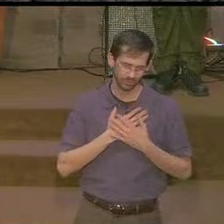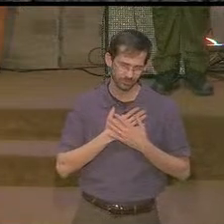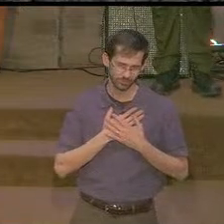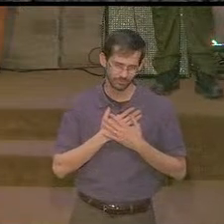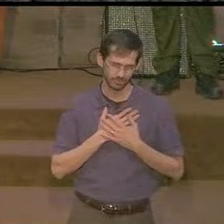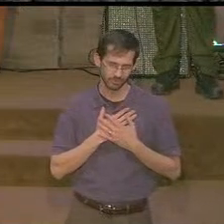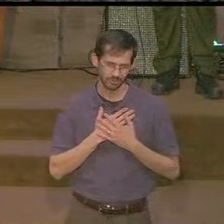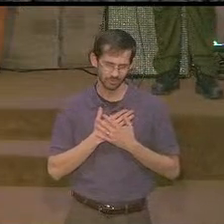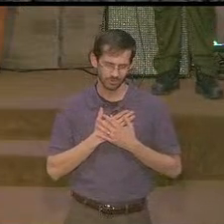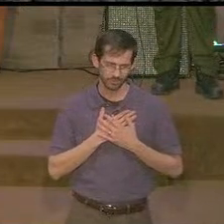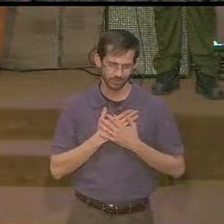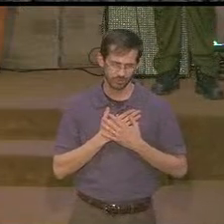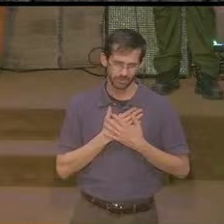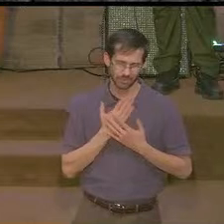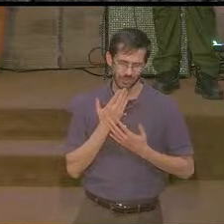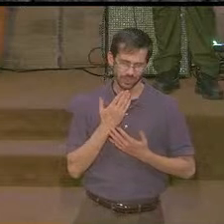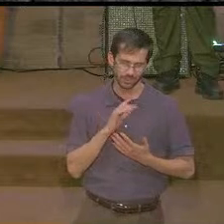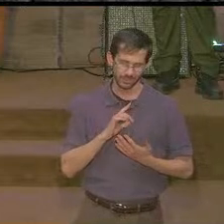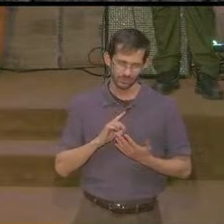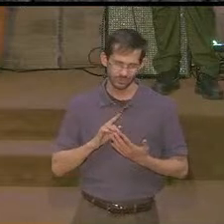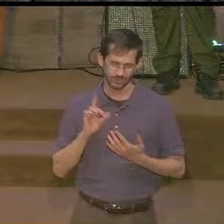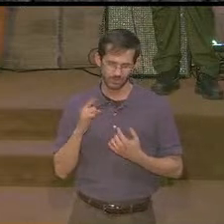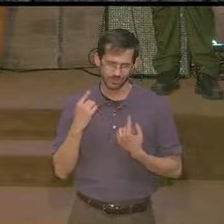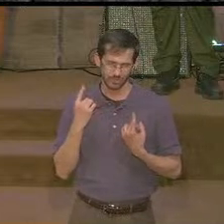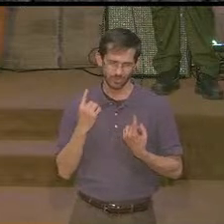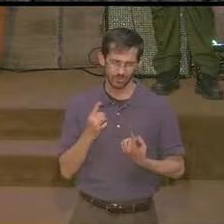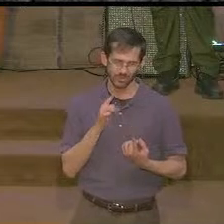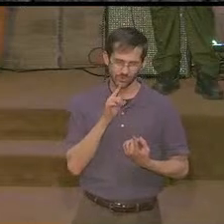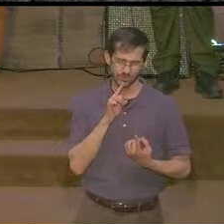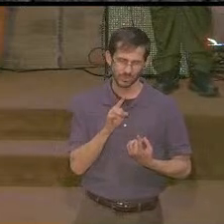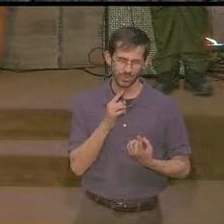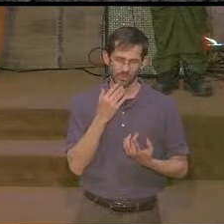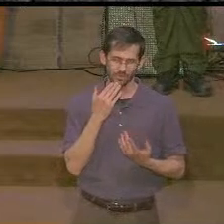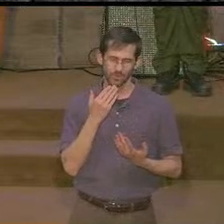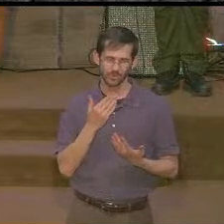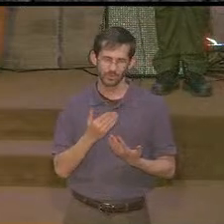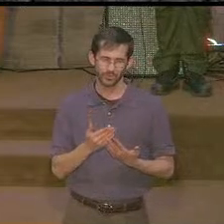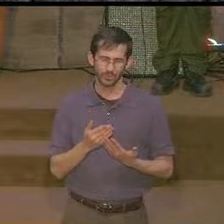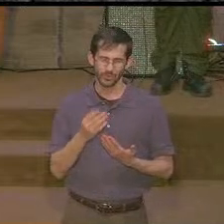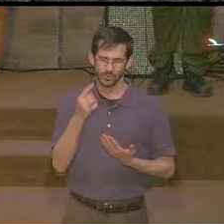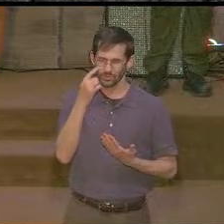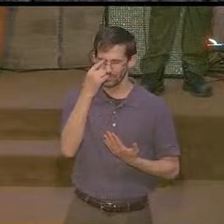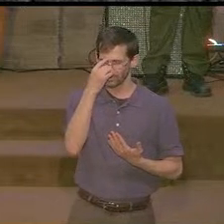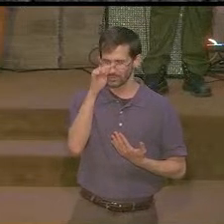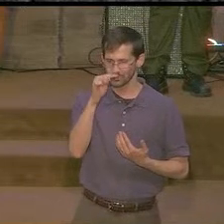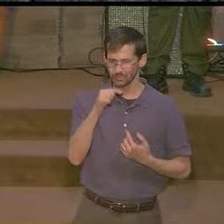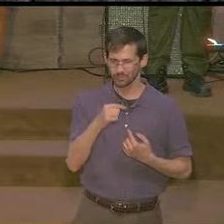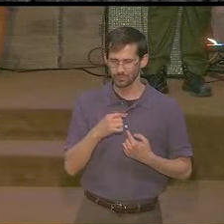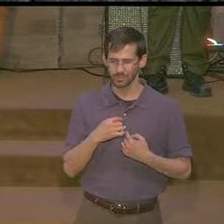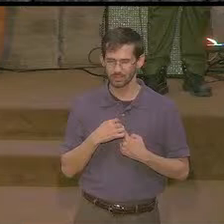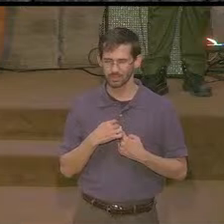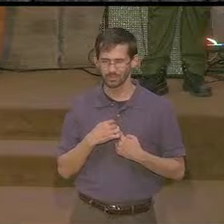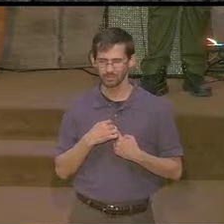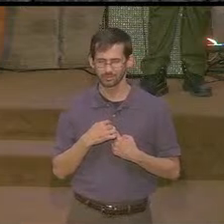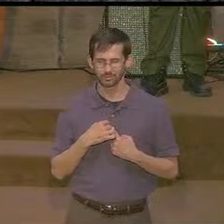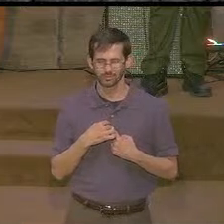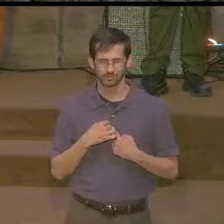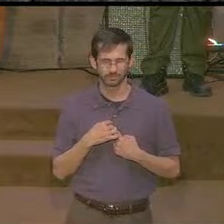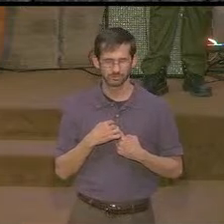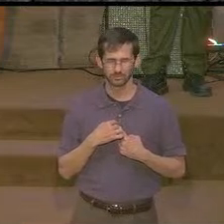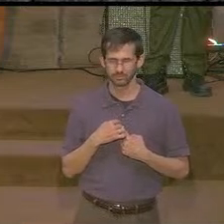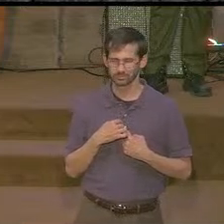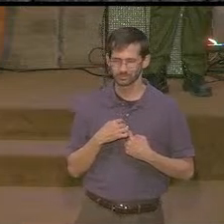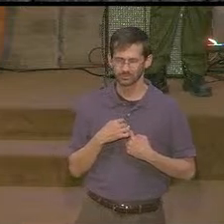Thank you, Lord. Thank you, Lord. You've been so, so good to me. Oh,